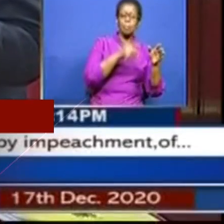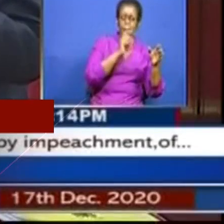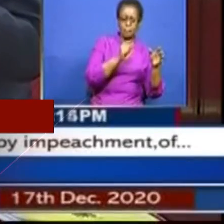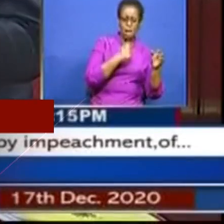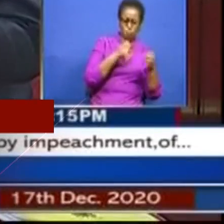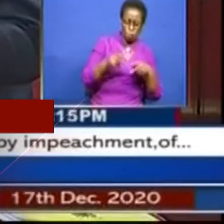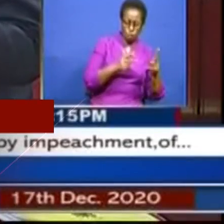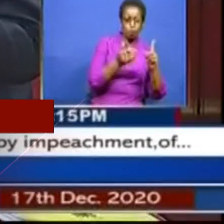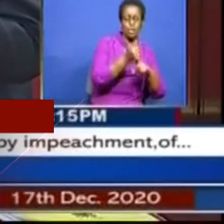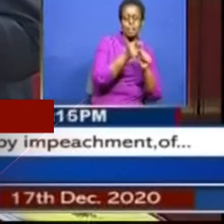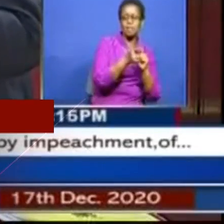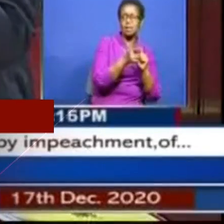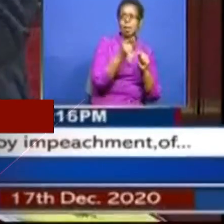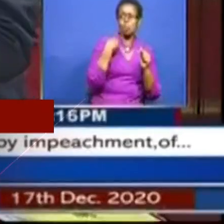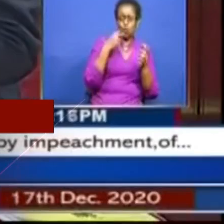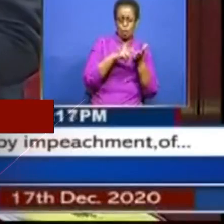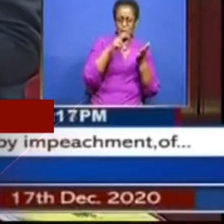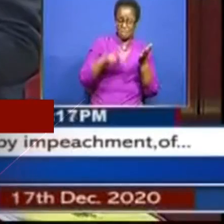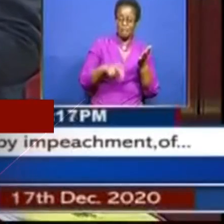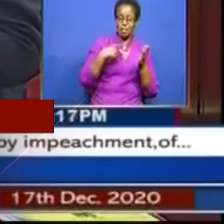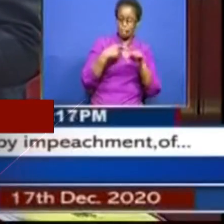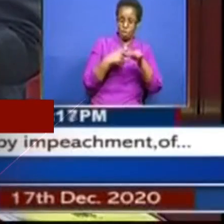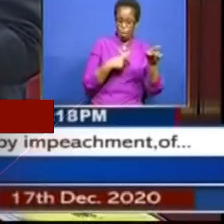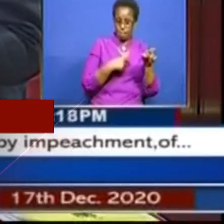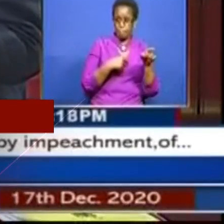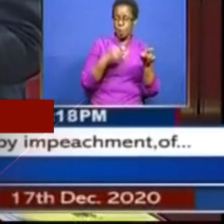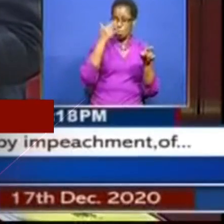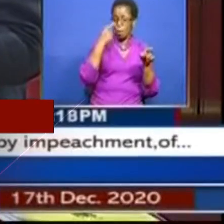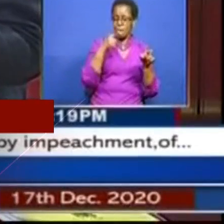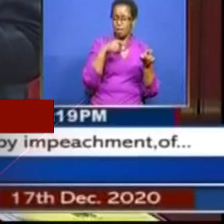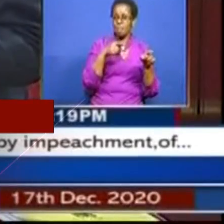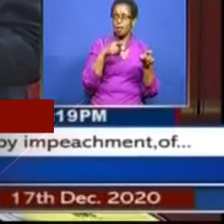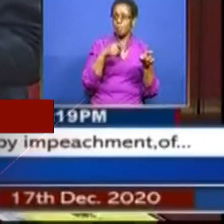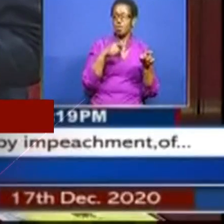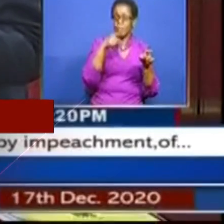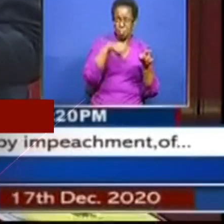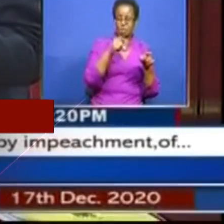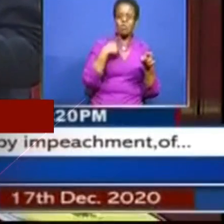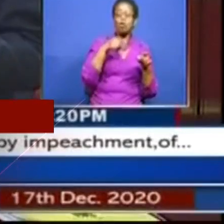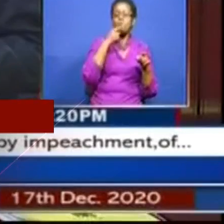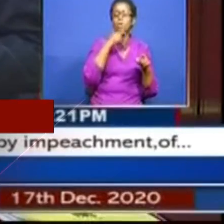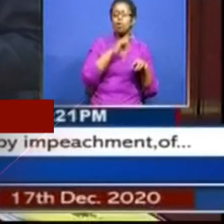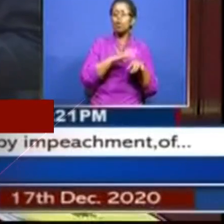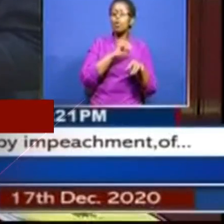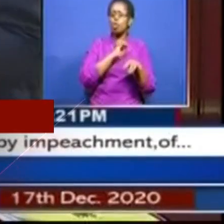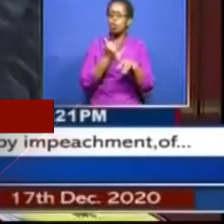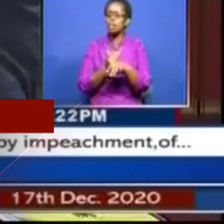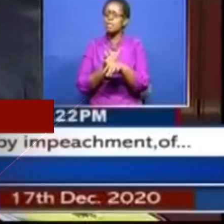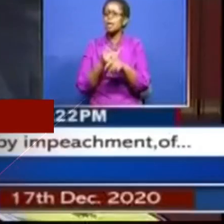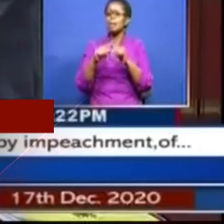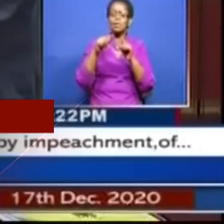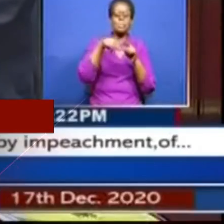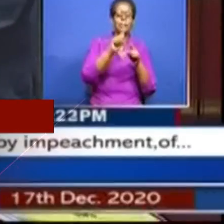You are disadvantaging them to some extent because they are going to comment on your authorities as opposed to producing